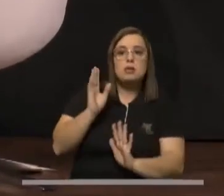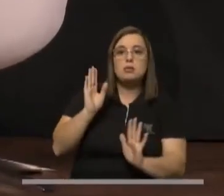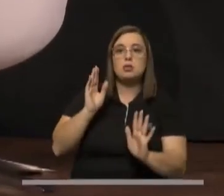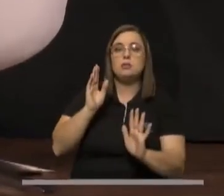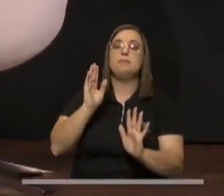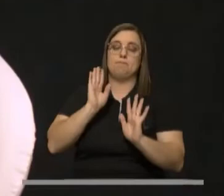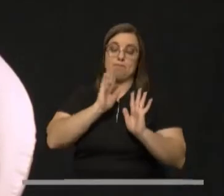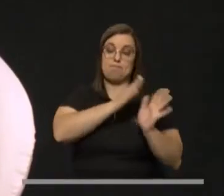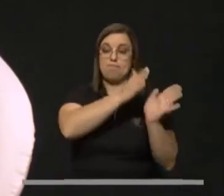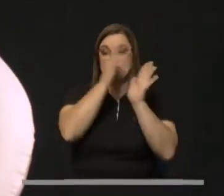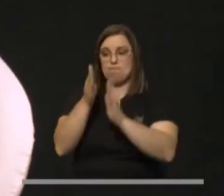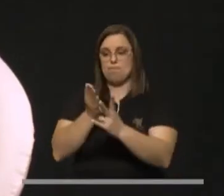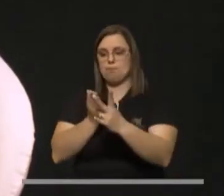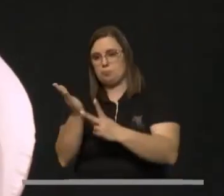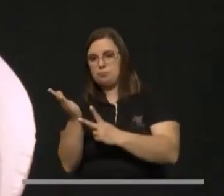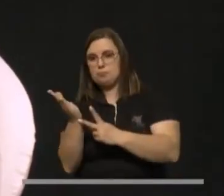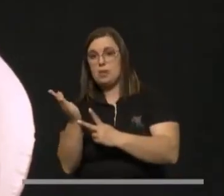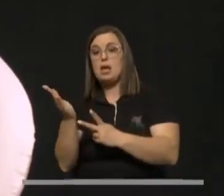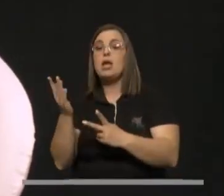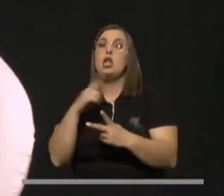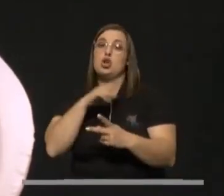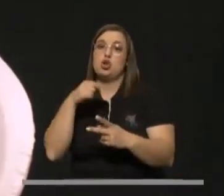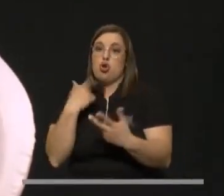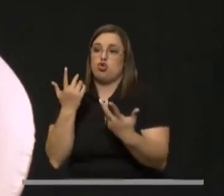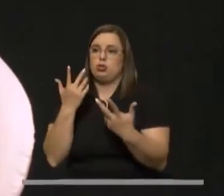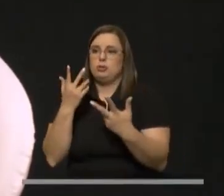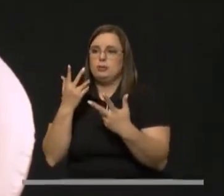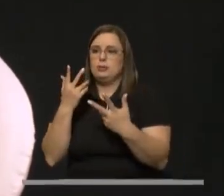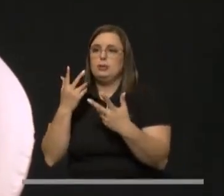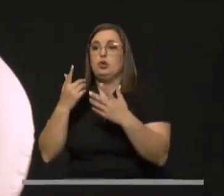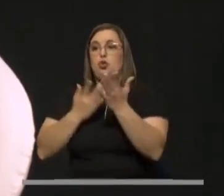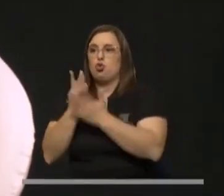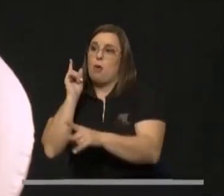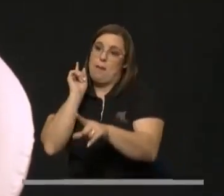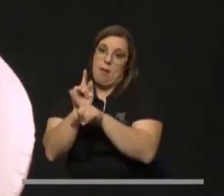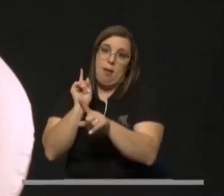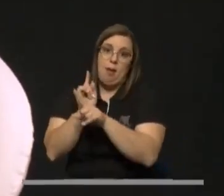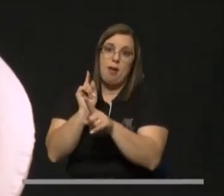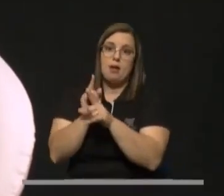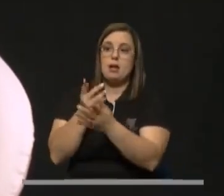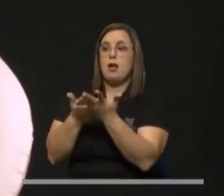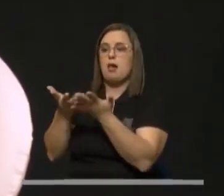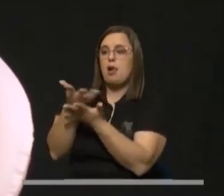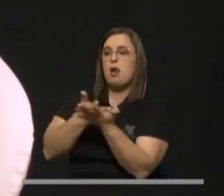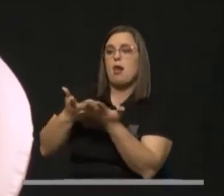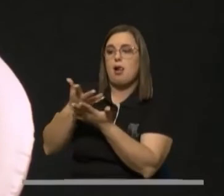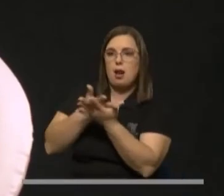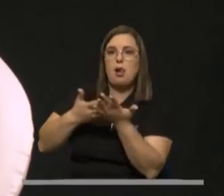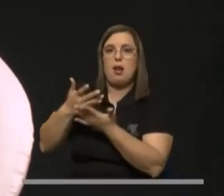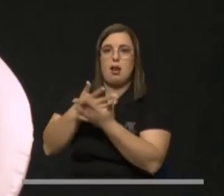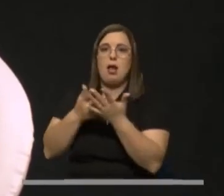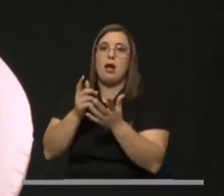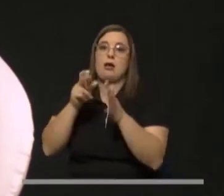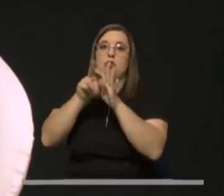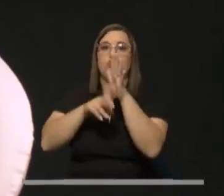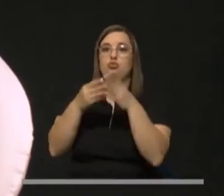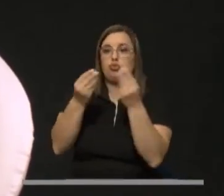taking decisions in a more emotional way? Now, having mitigated this, we had to